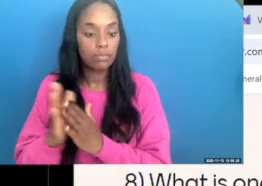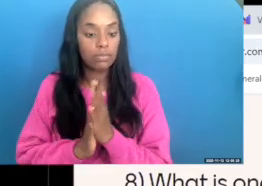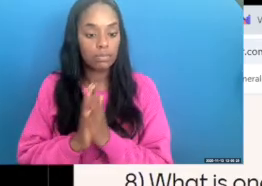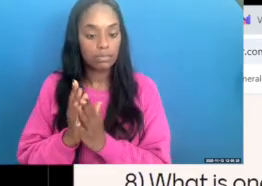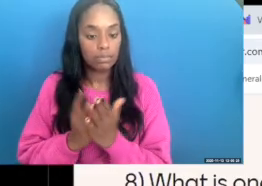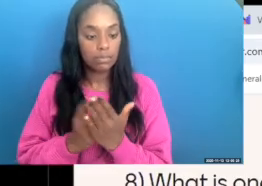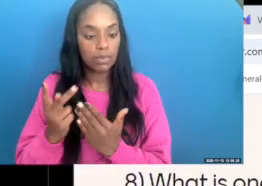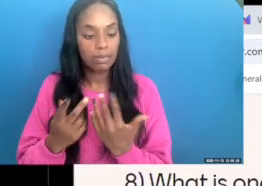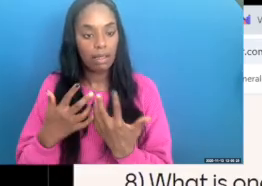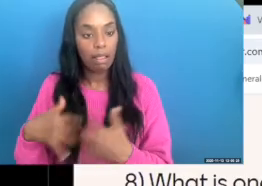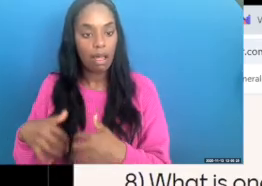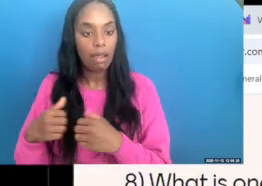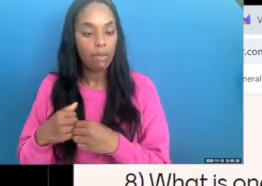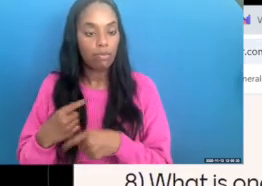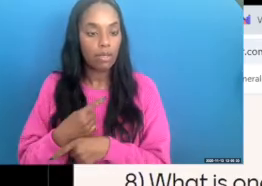market participants.